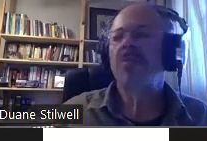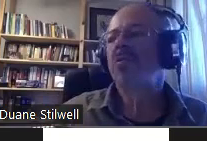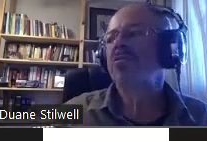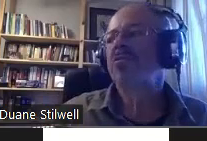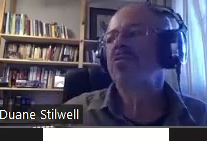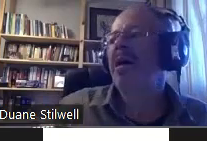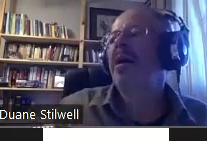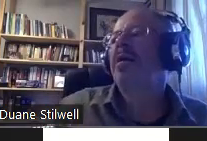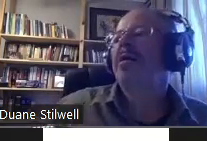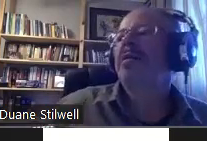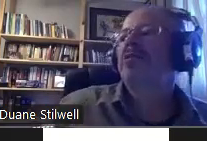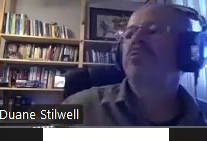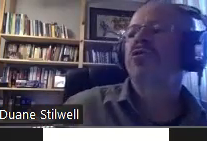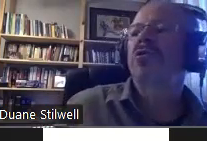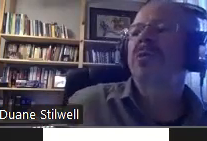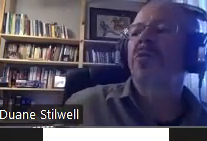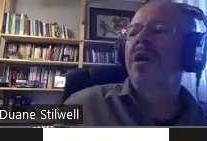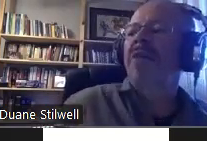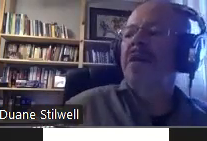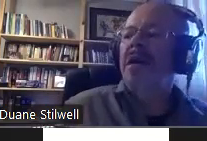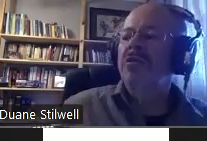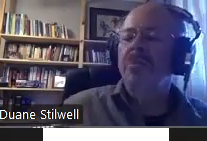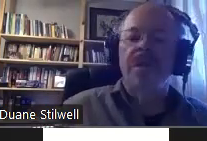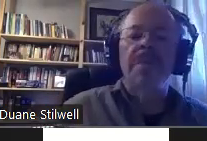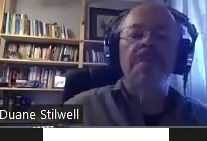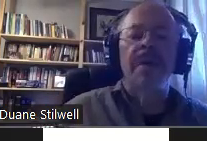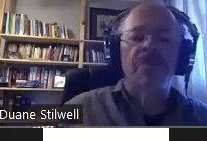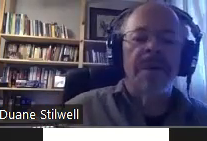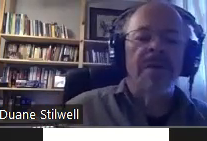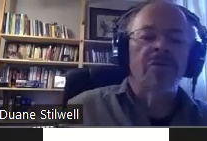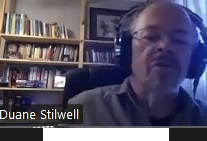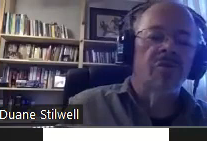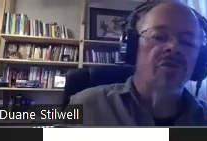for specifically businesses that have received assistance.